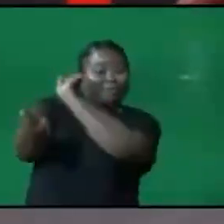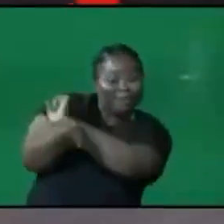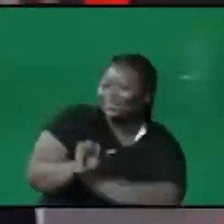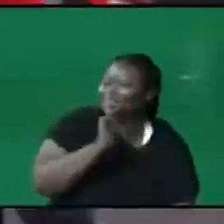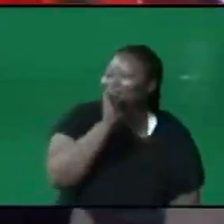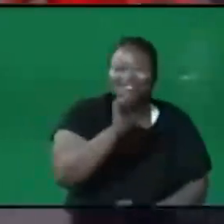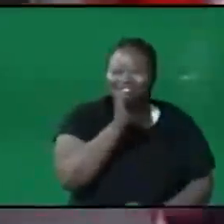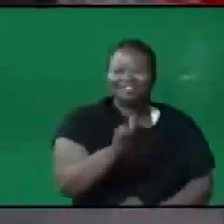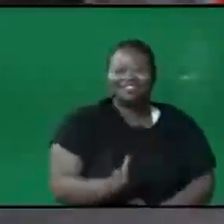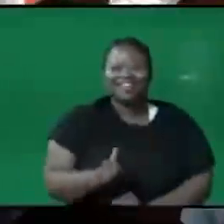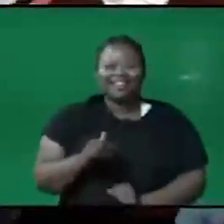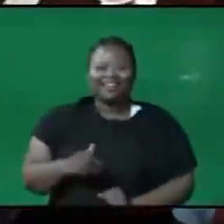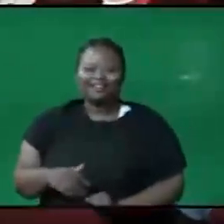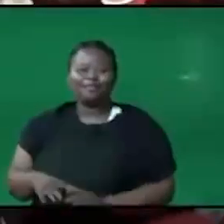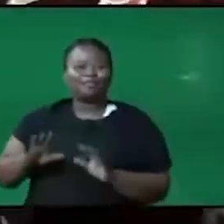Besibopas.